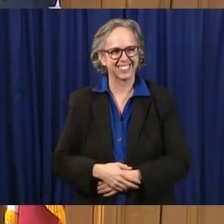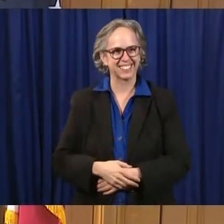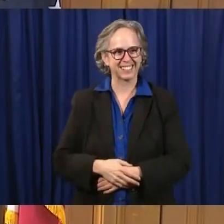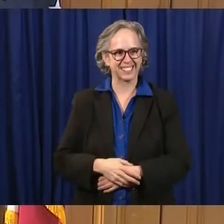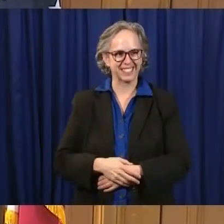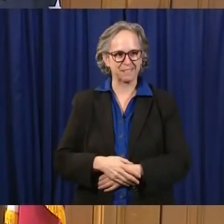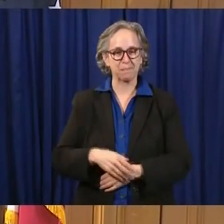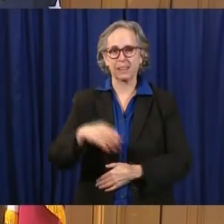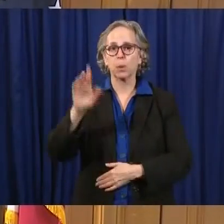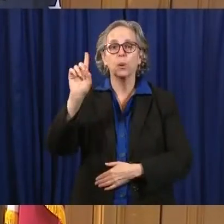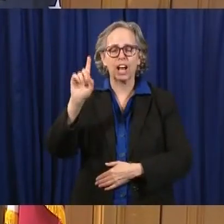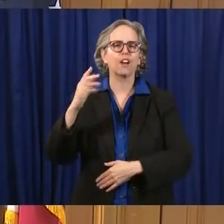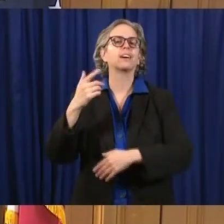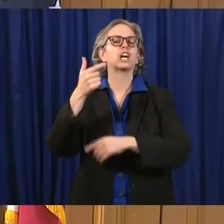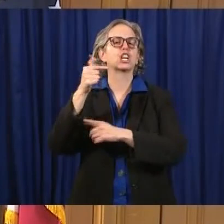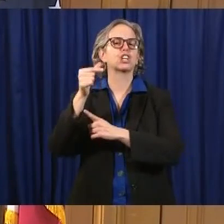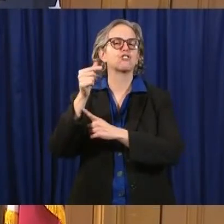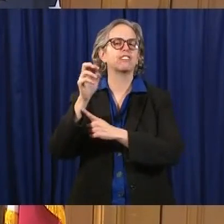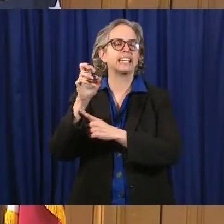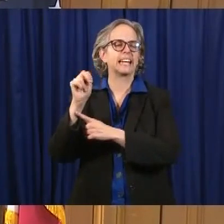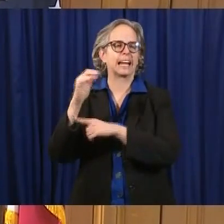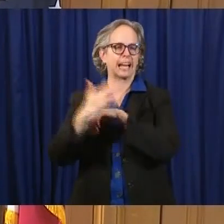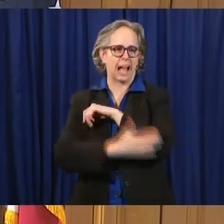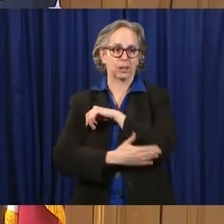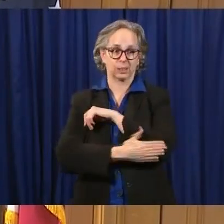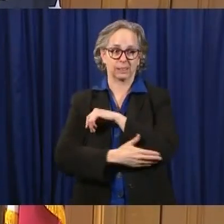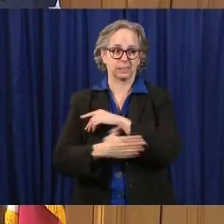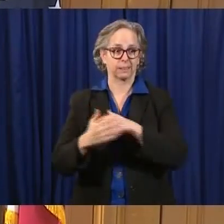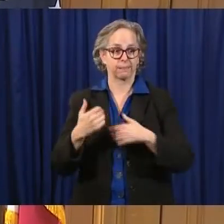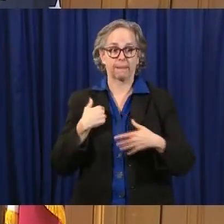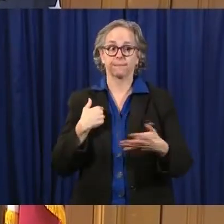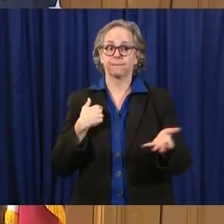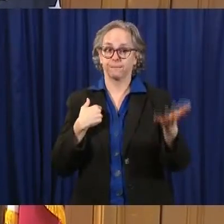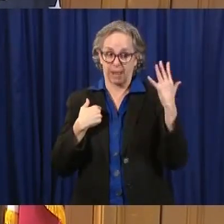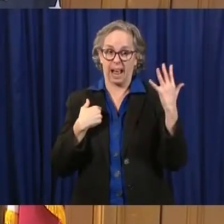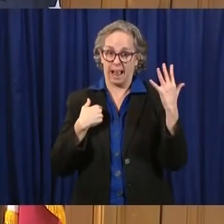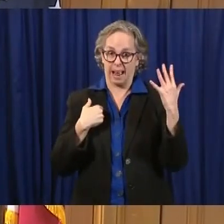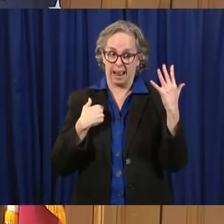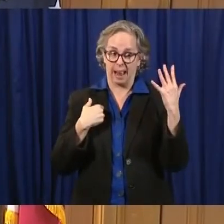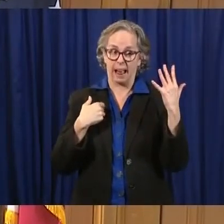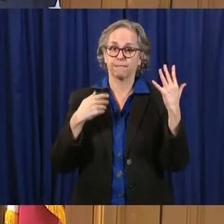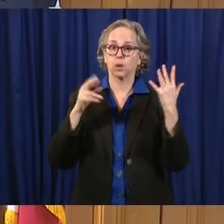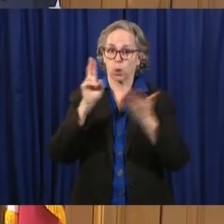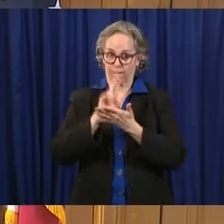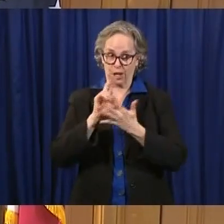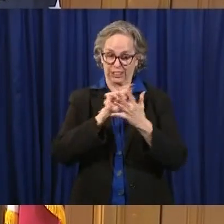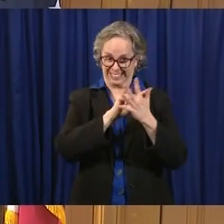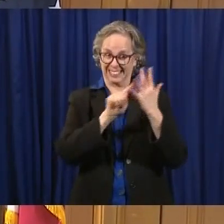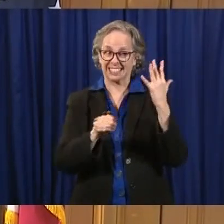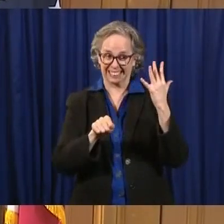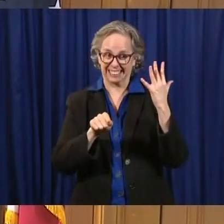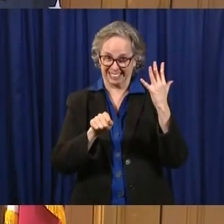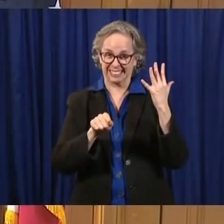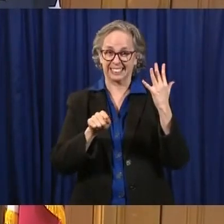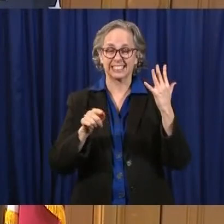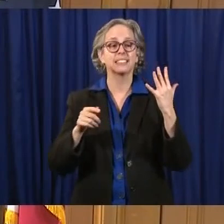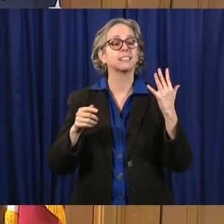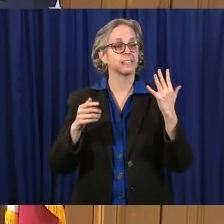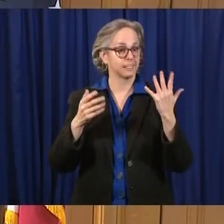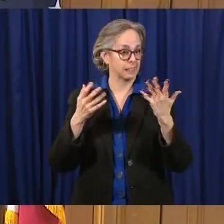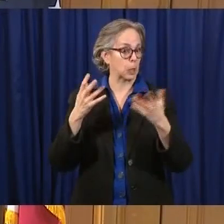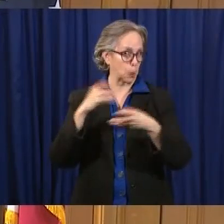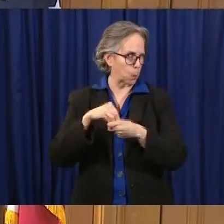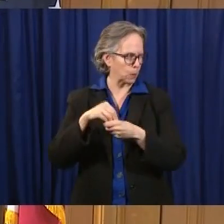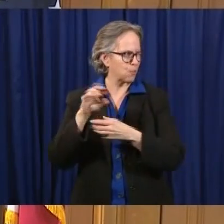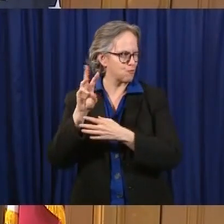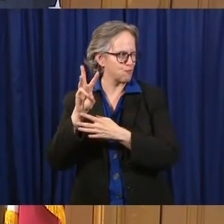four additional besides Wright State. We have 5 universities in the county.